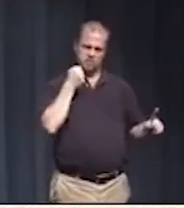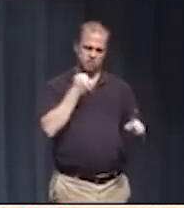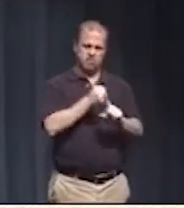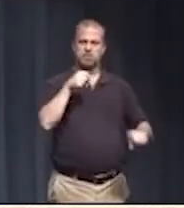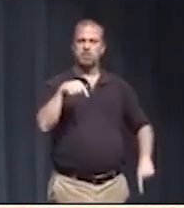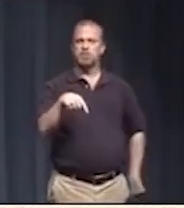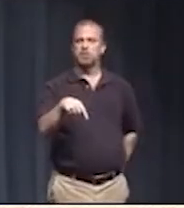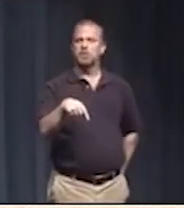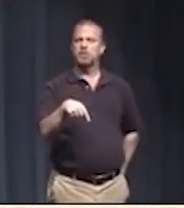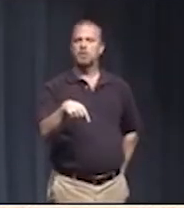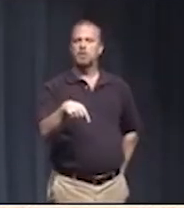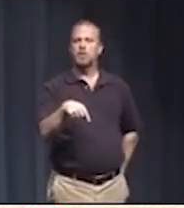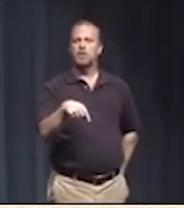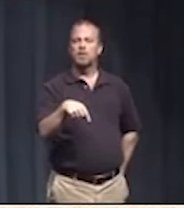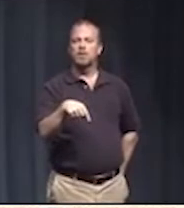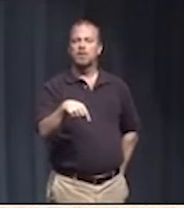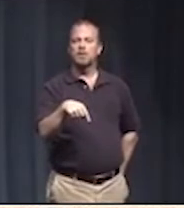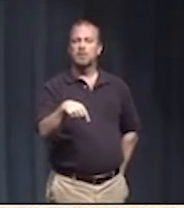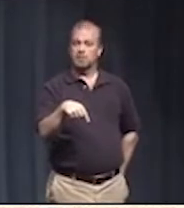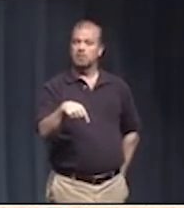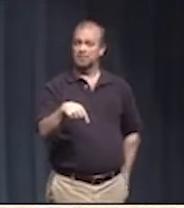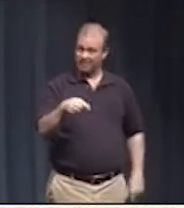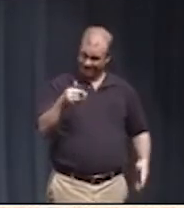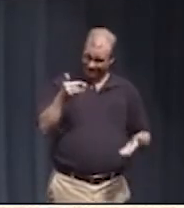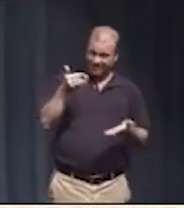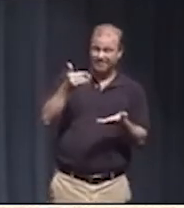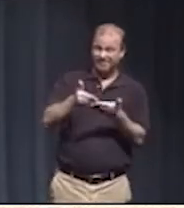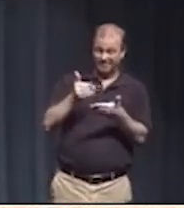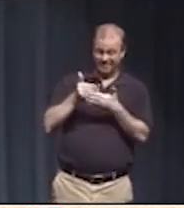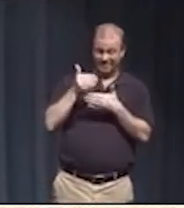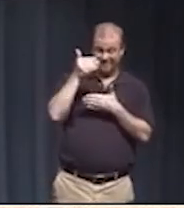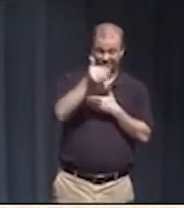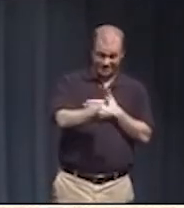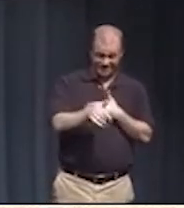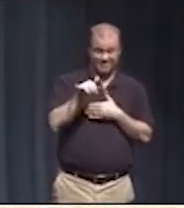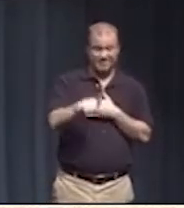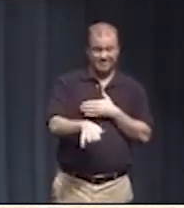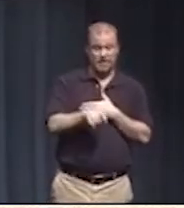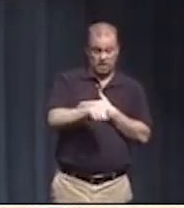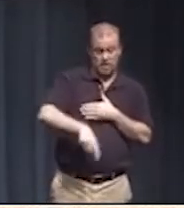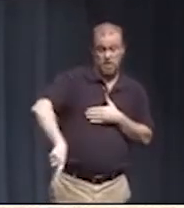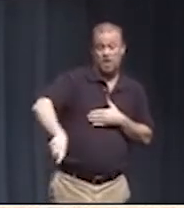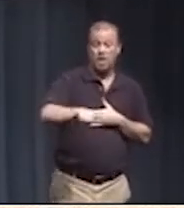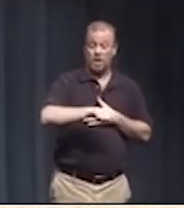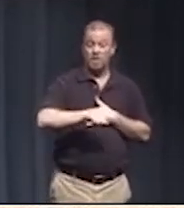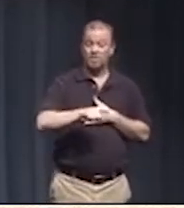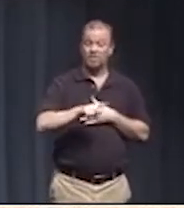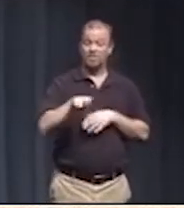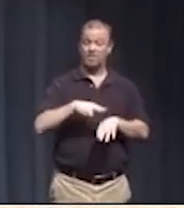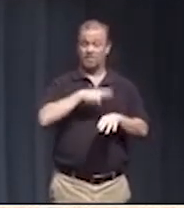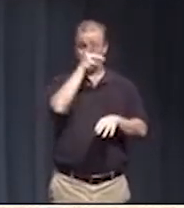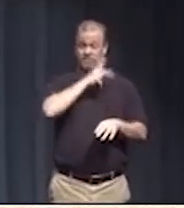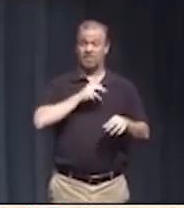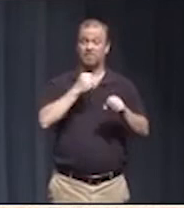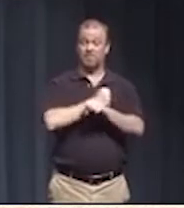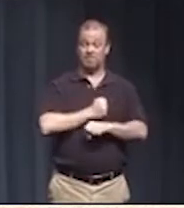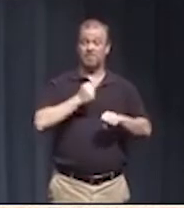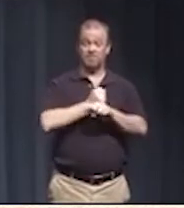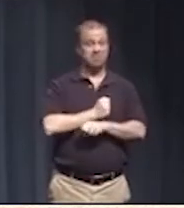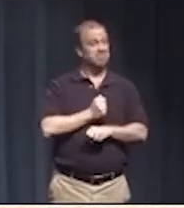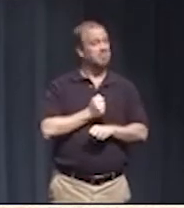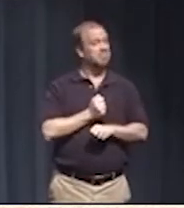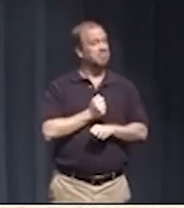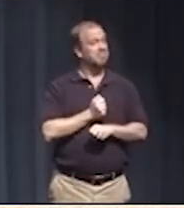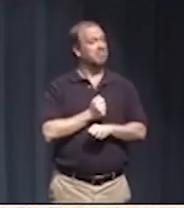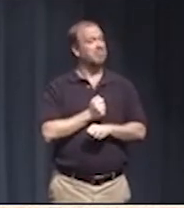this is there is evidence that after the battle, those commoners were allowed